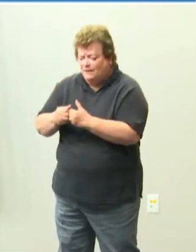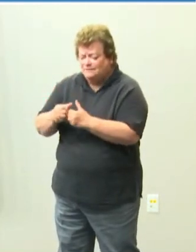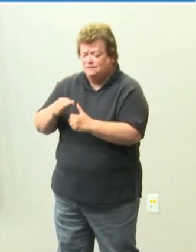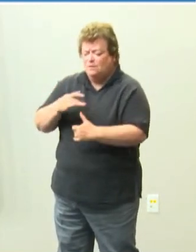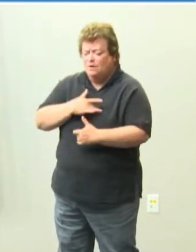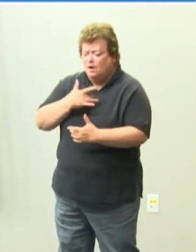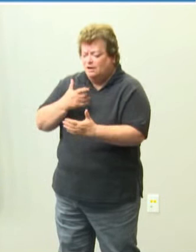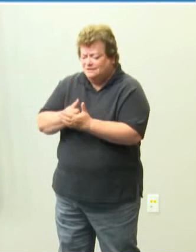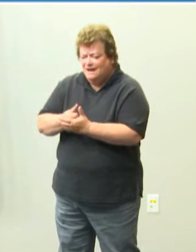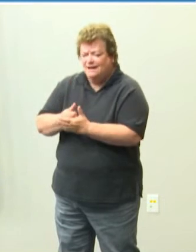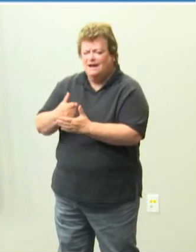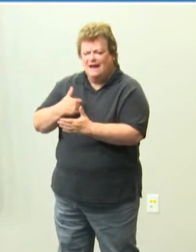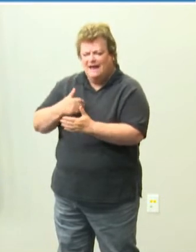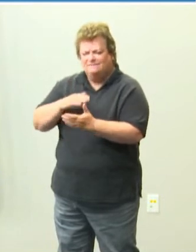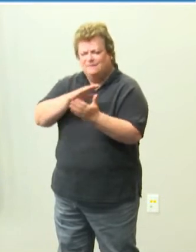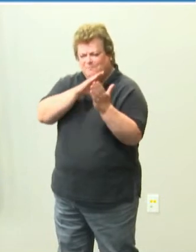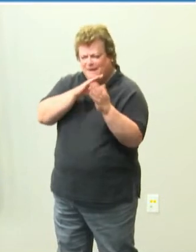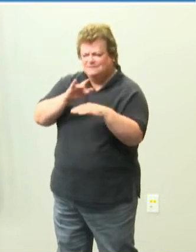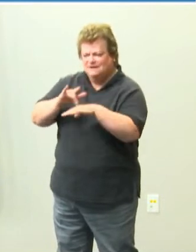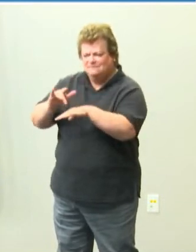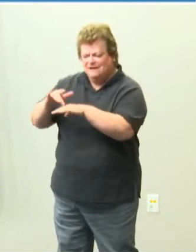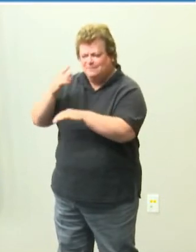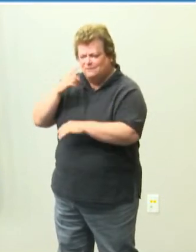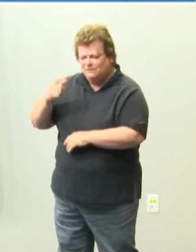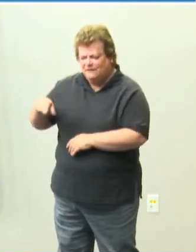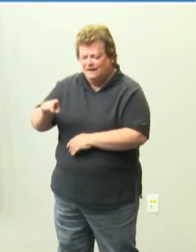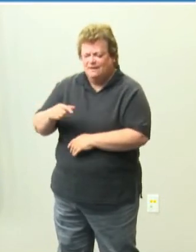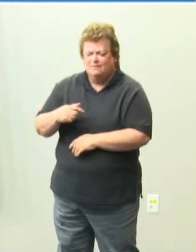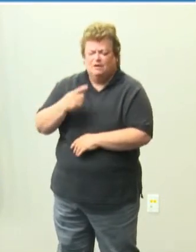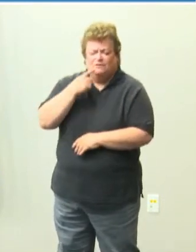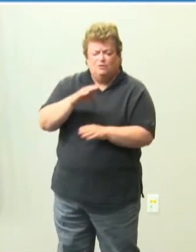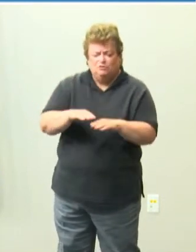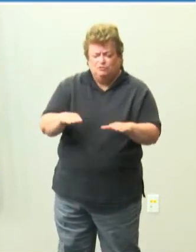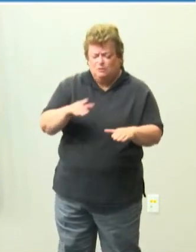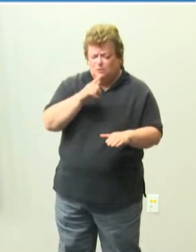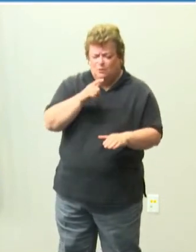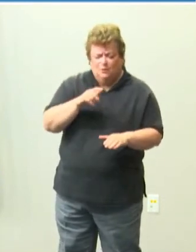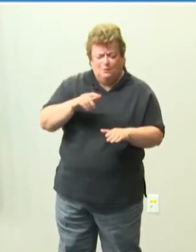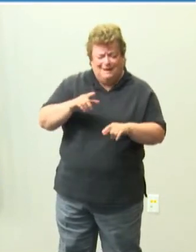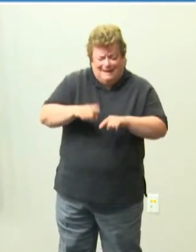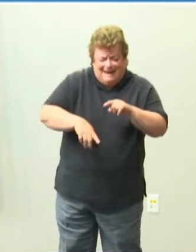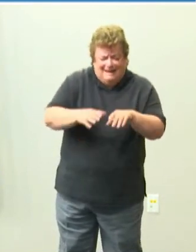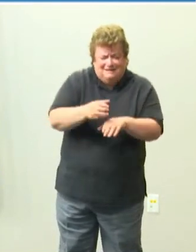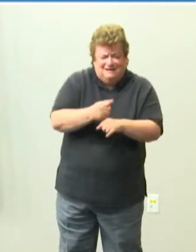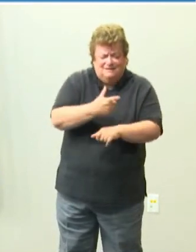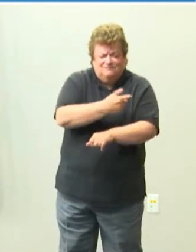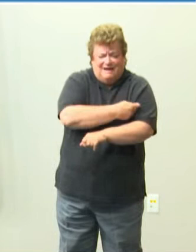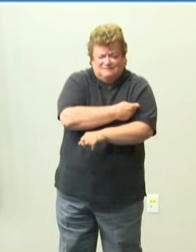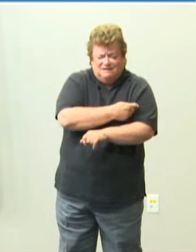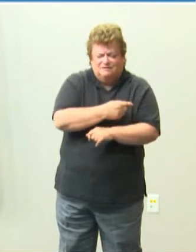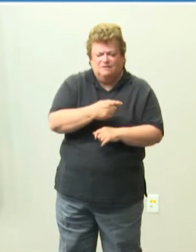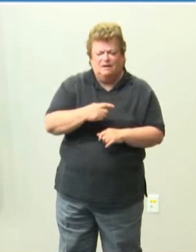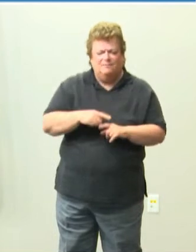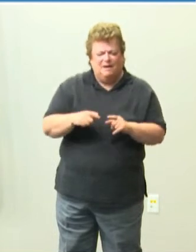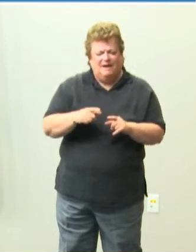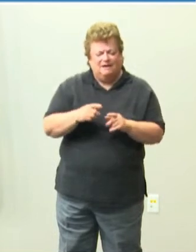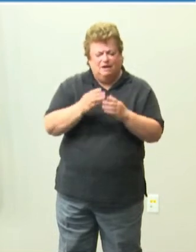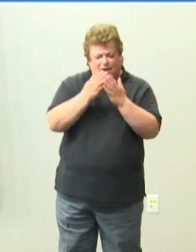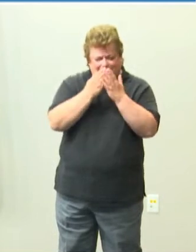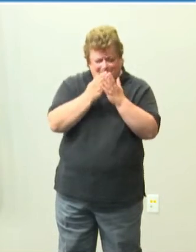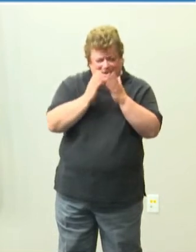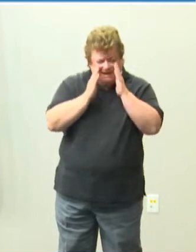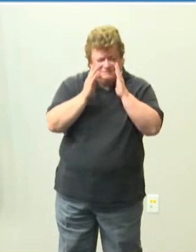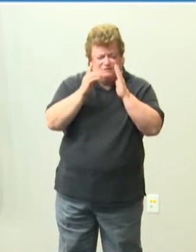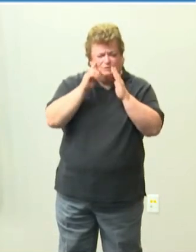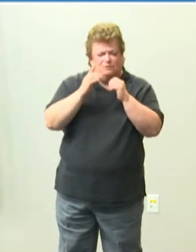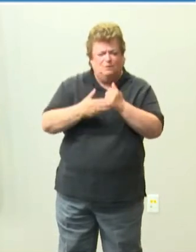our children who are not yet eligible for the vaccine. And we need you to mask up in part to give our healthcare